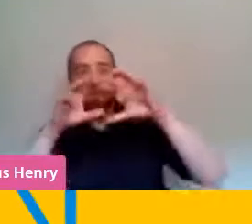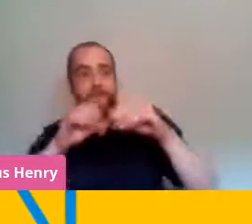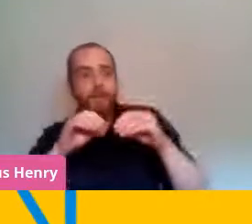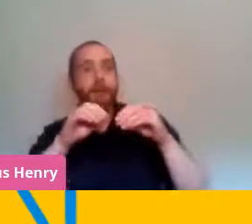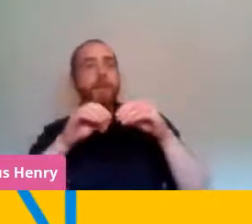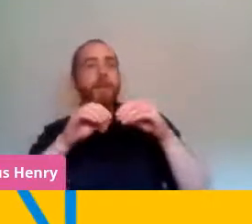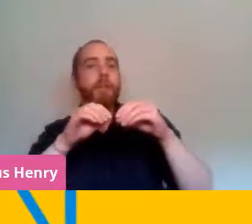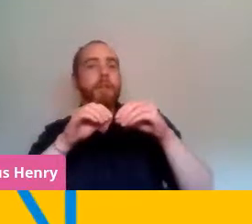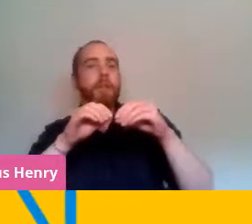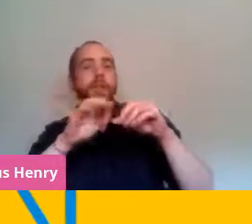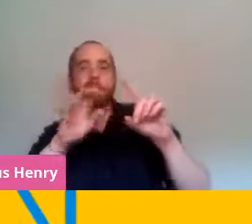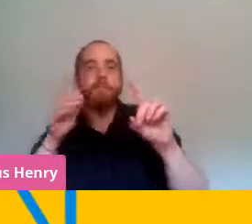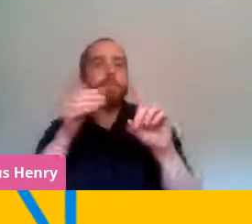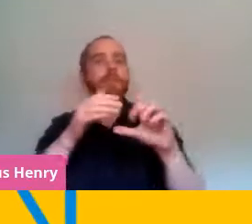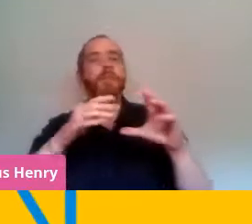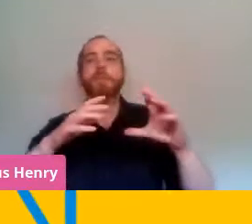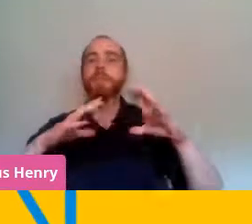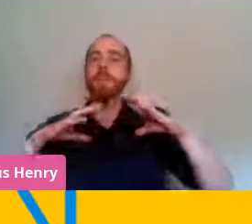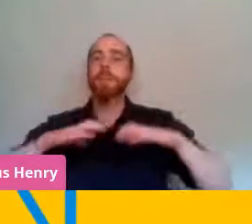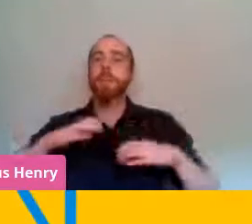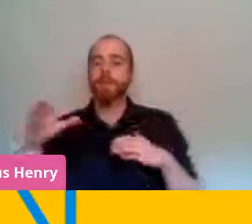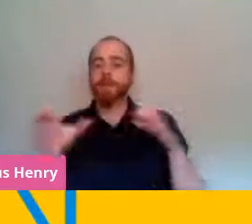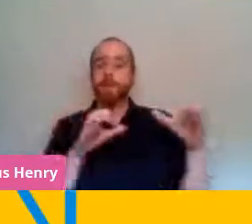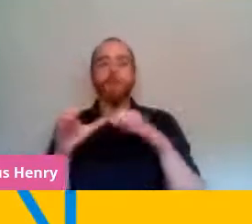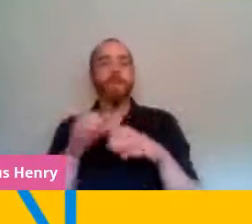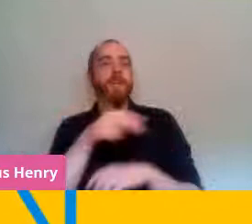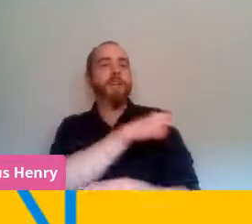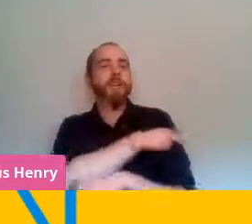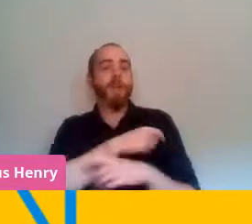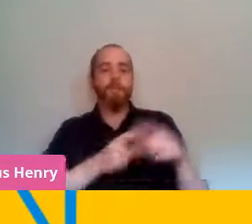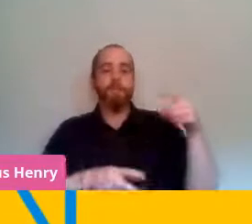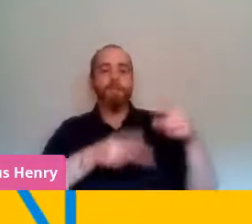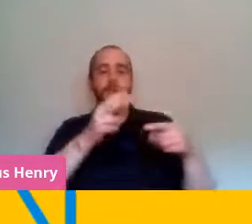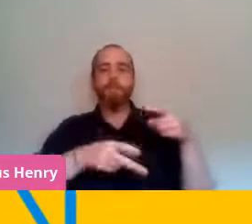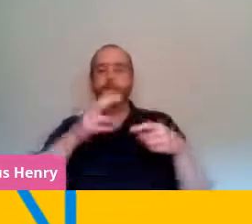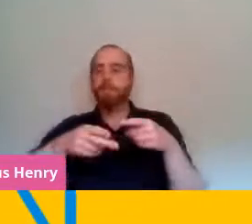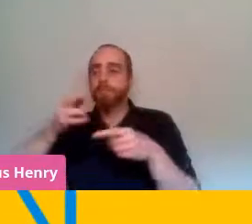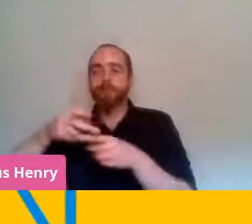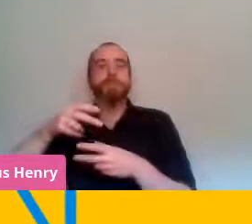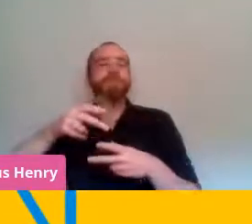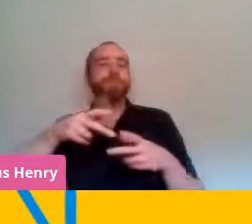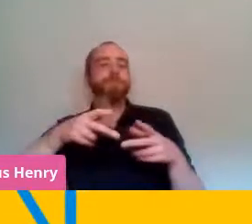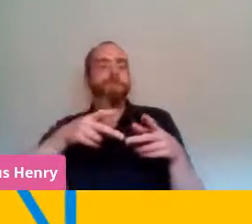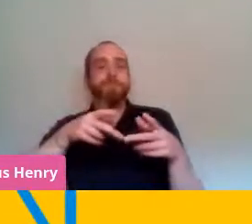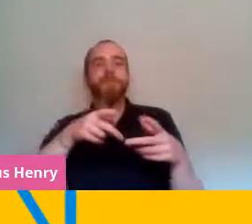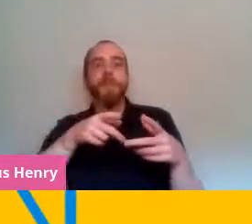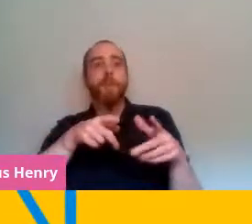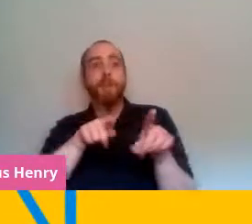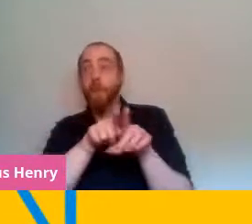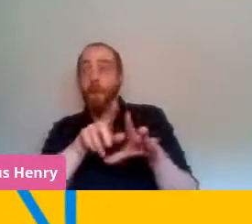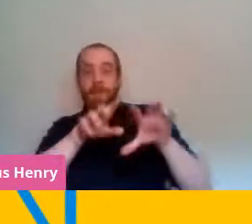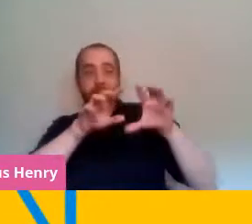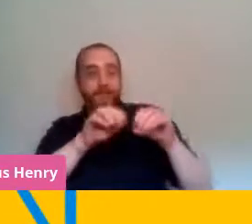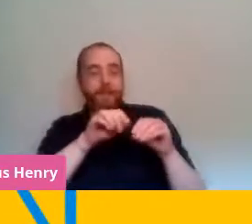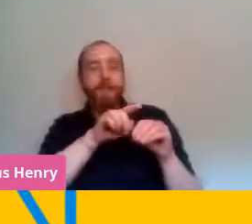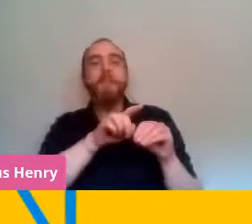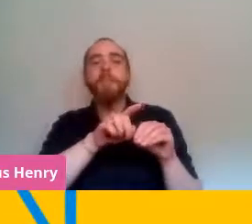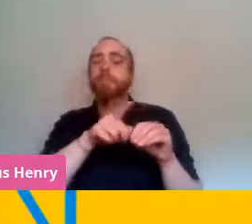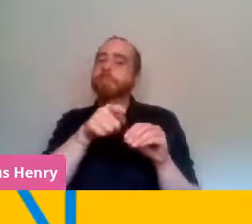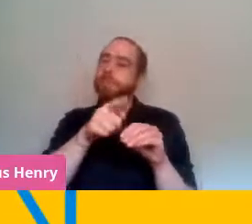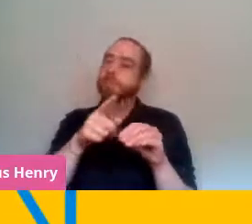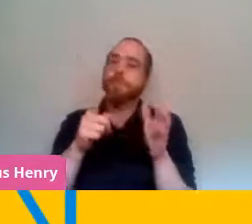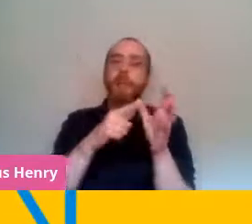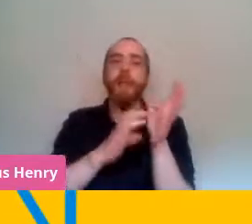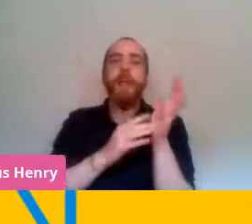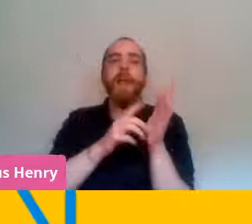the targeting of casualised staff in terms of all the cuts and the threats to universities and colleges. So welcome, Amy, and we'd love